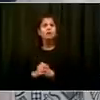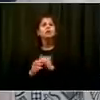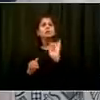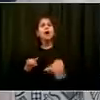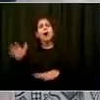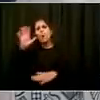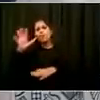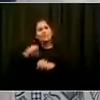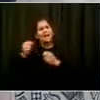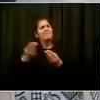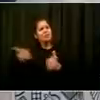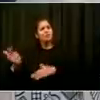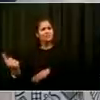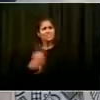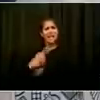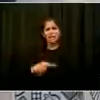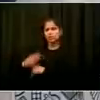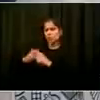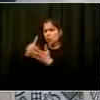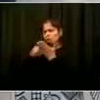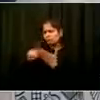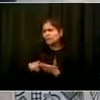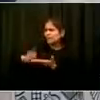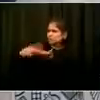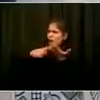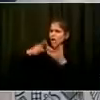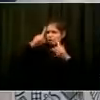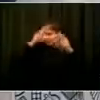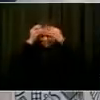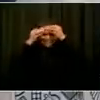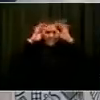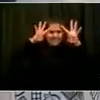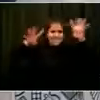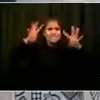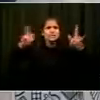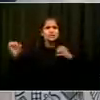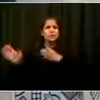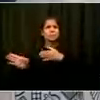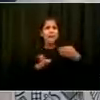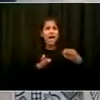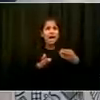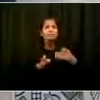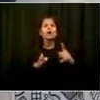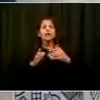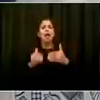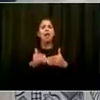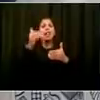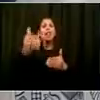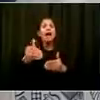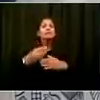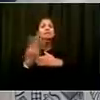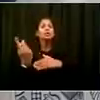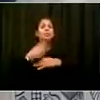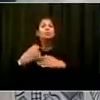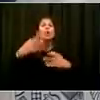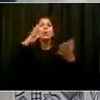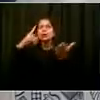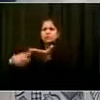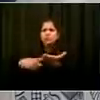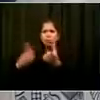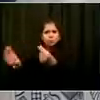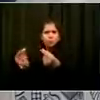goal is to come back as quickly as possible with even higher standards and make it work. So the what ifs